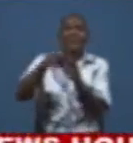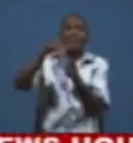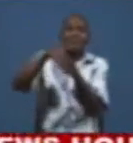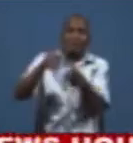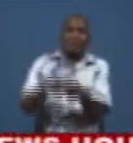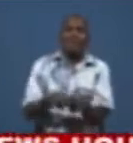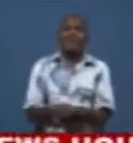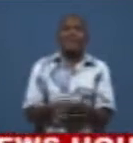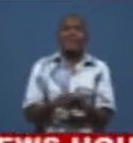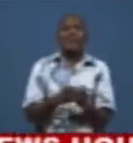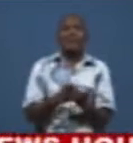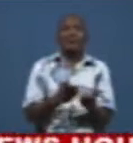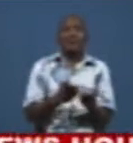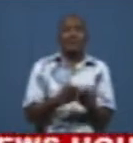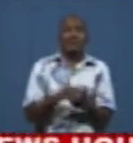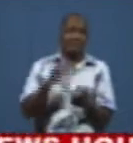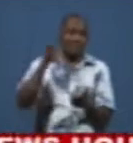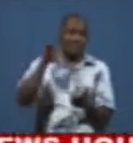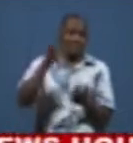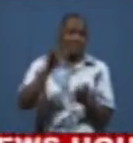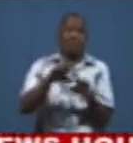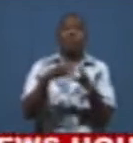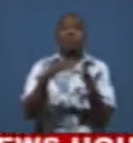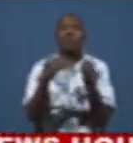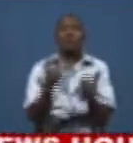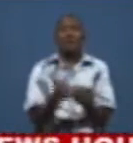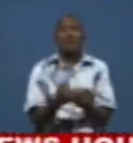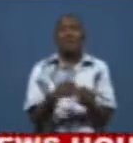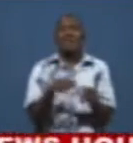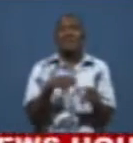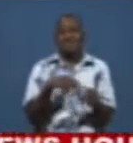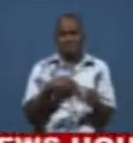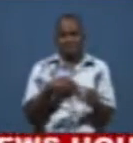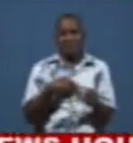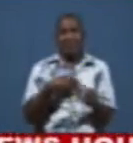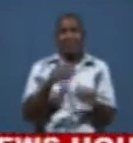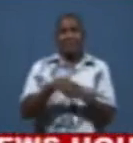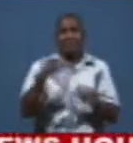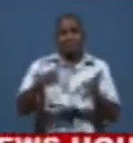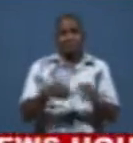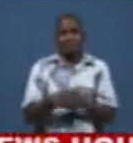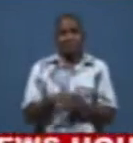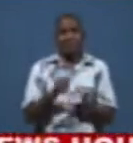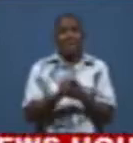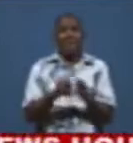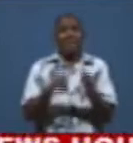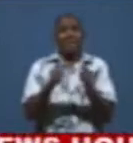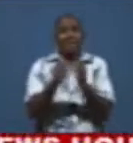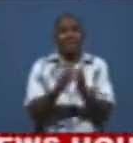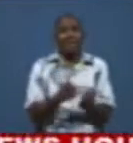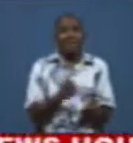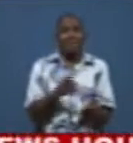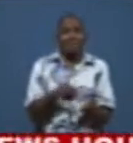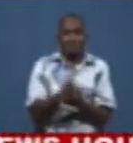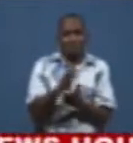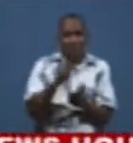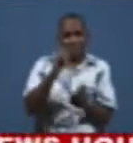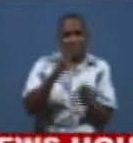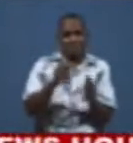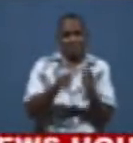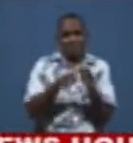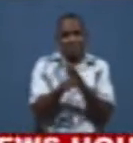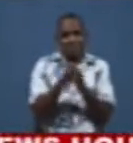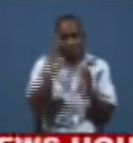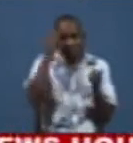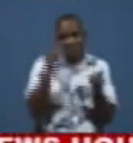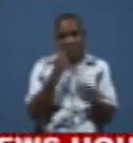The France-based aircraft giant on Friday admitted in a UK court that its agent paid bribes to some government officials